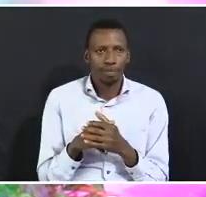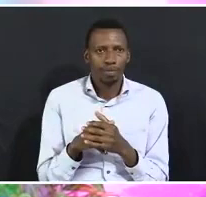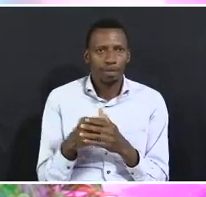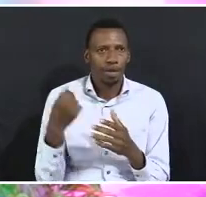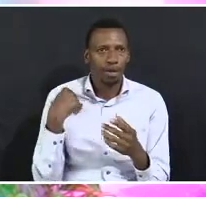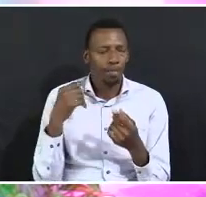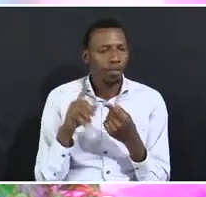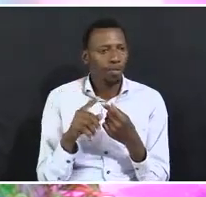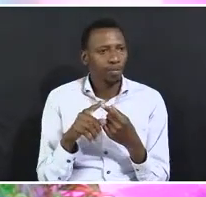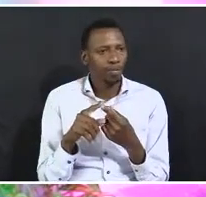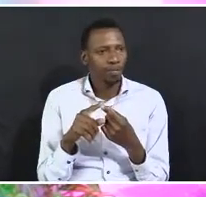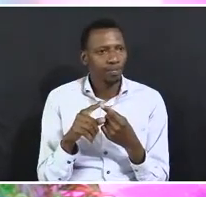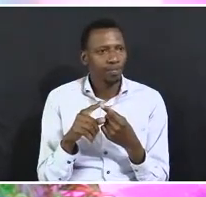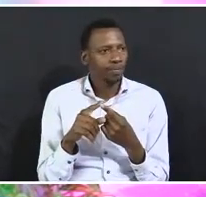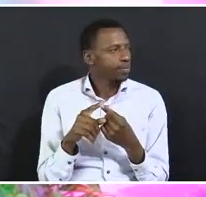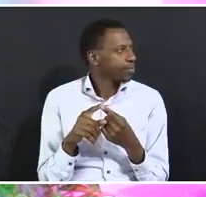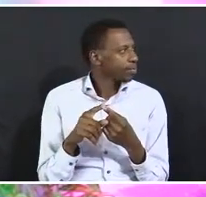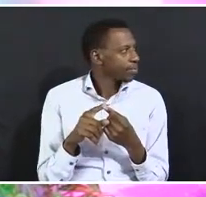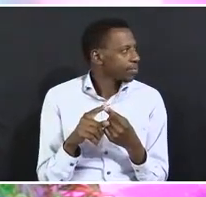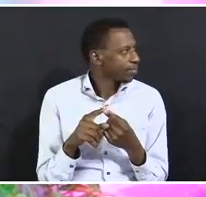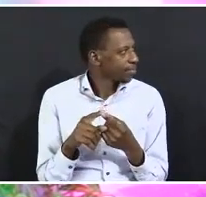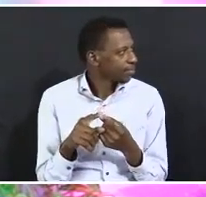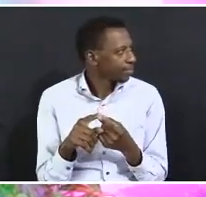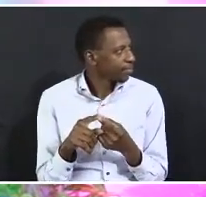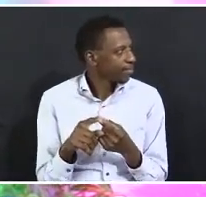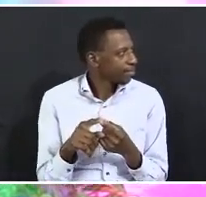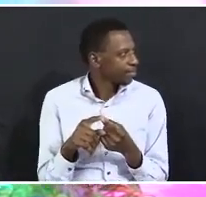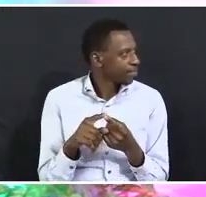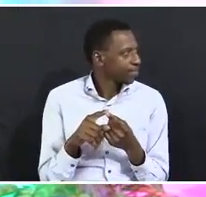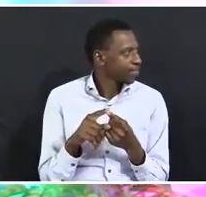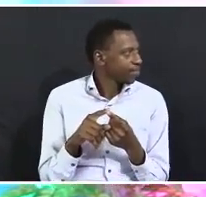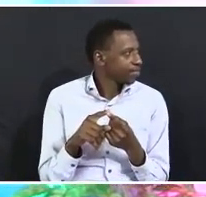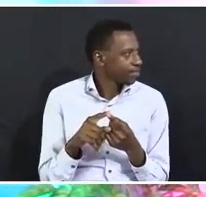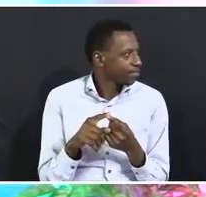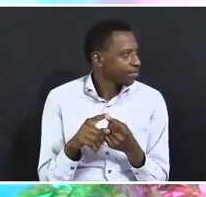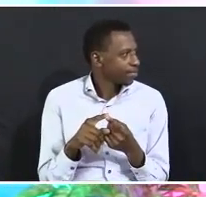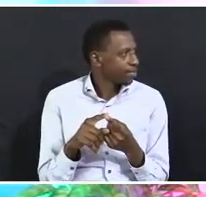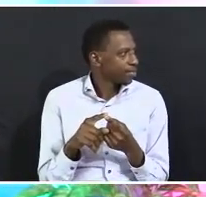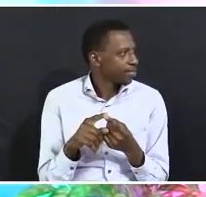one? These guys are not with me. Which one is the first point?